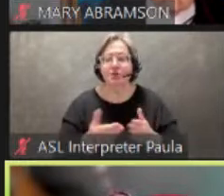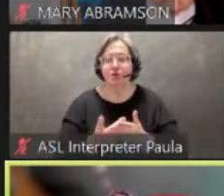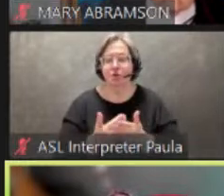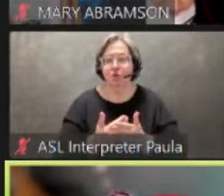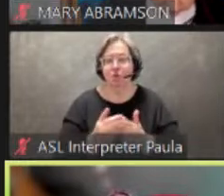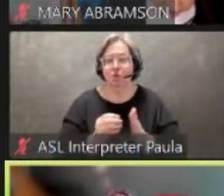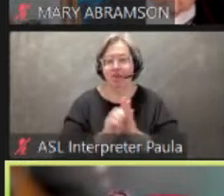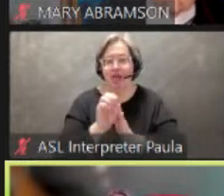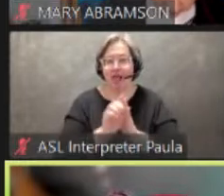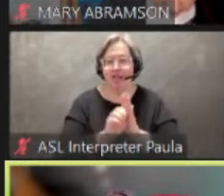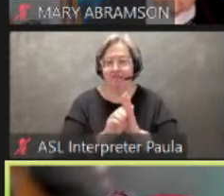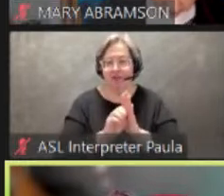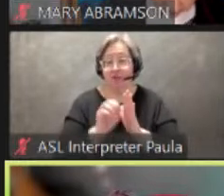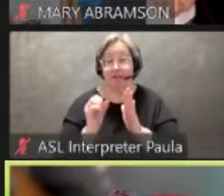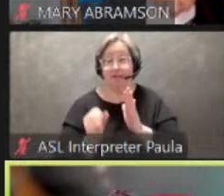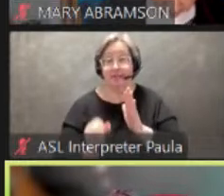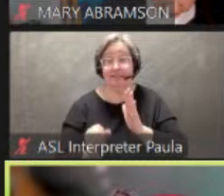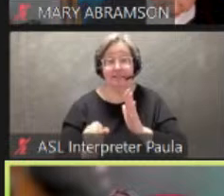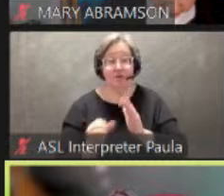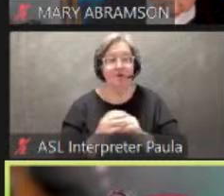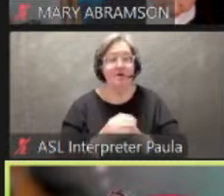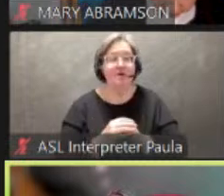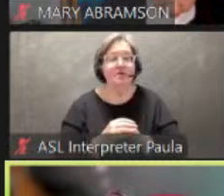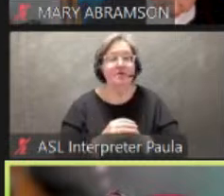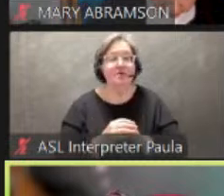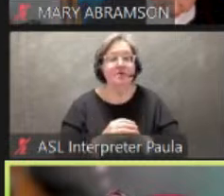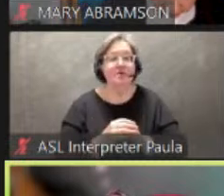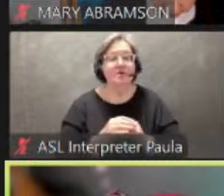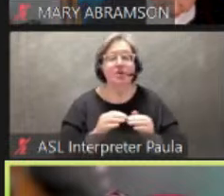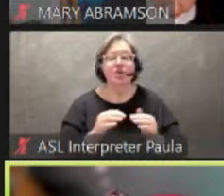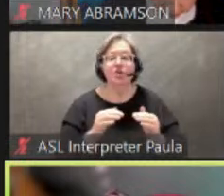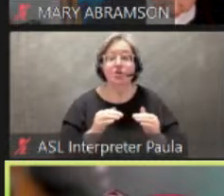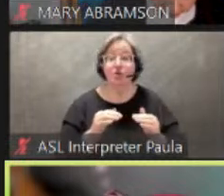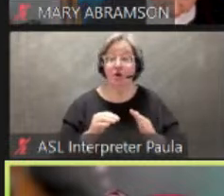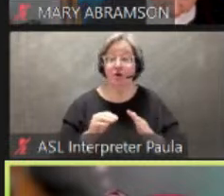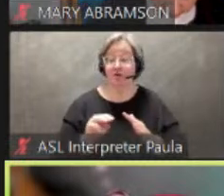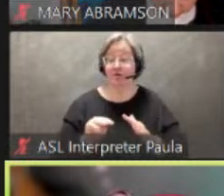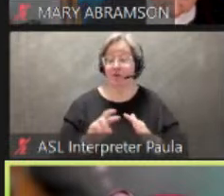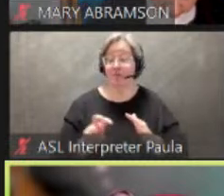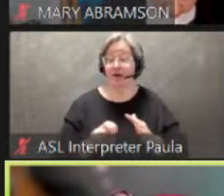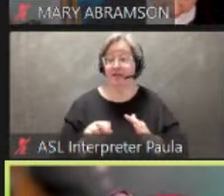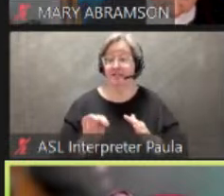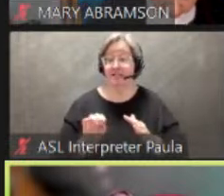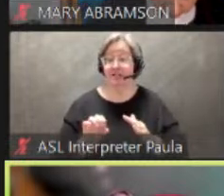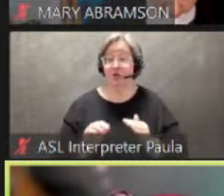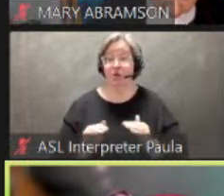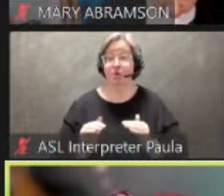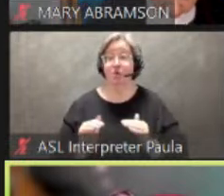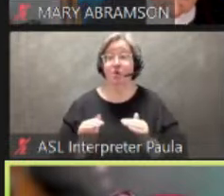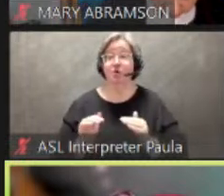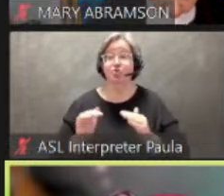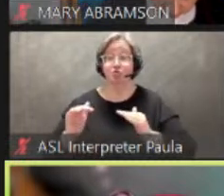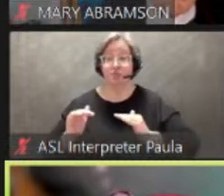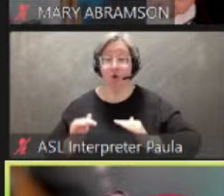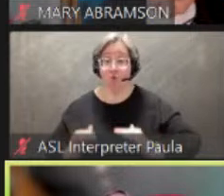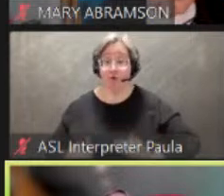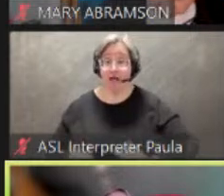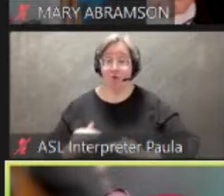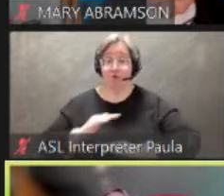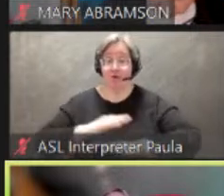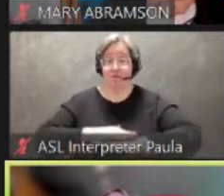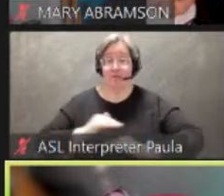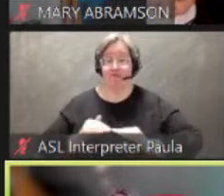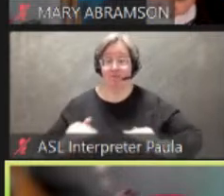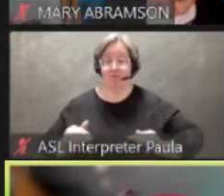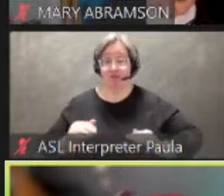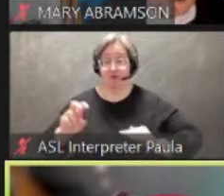at the south. And that mezzanine to platform elevator takes them all the way down to the platform level that you can see on the right here.